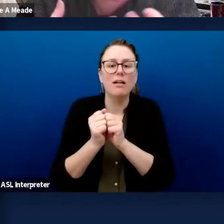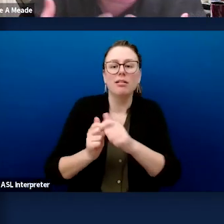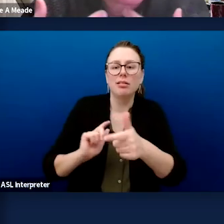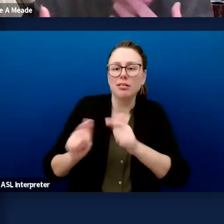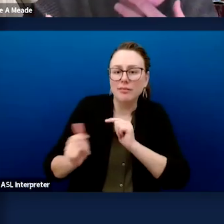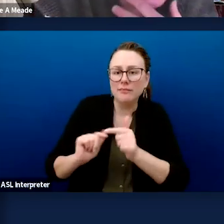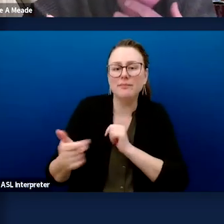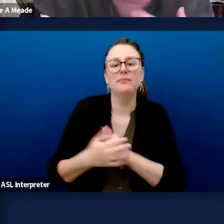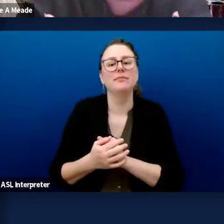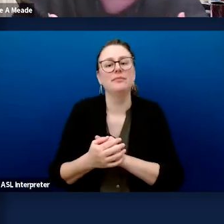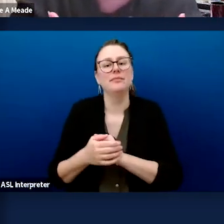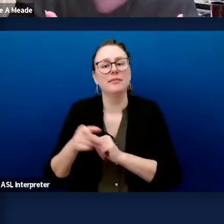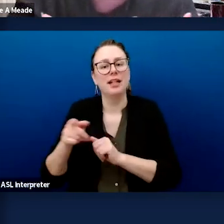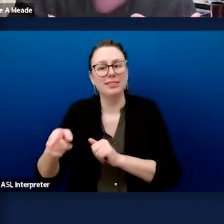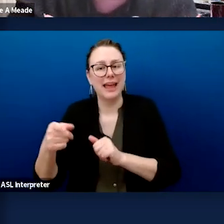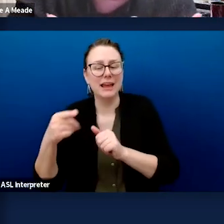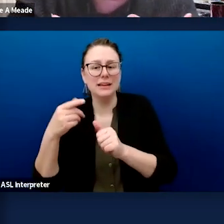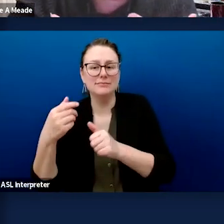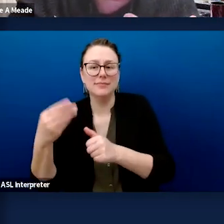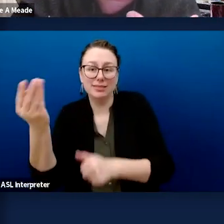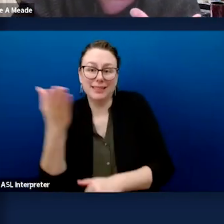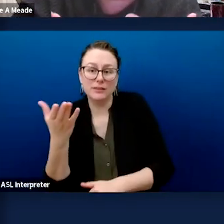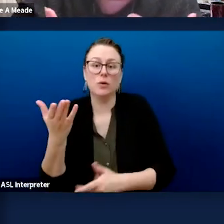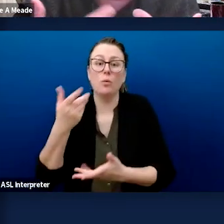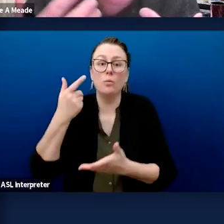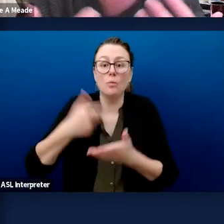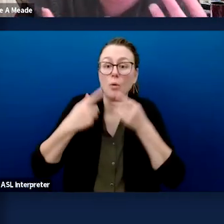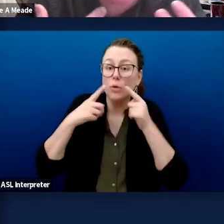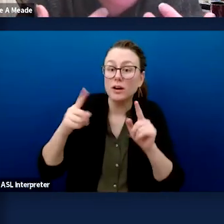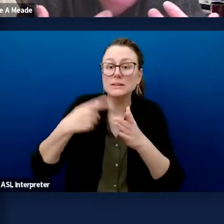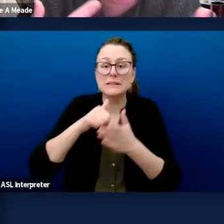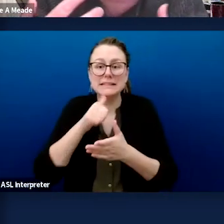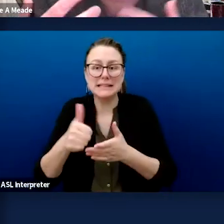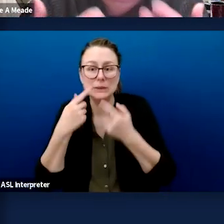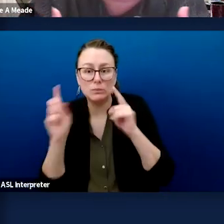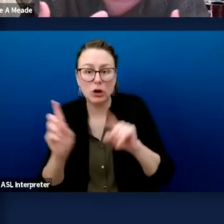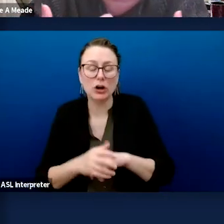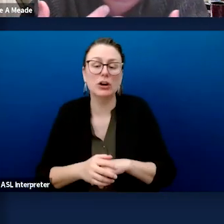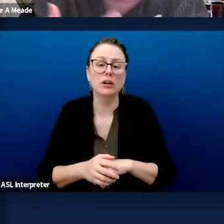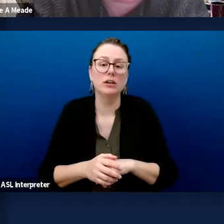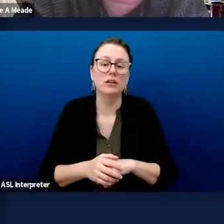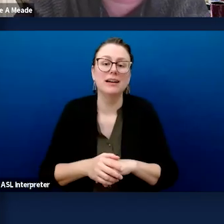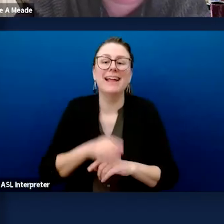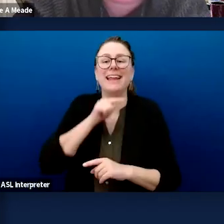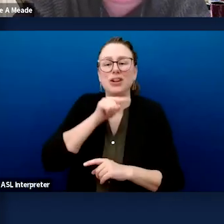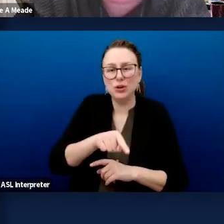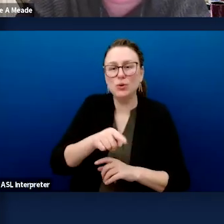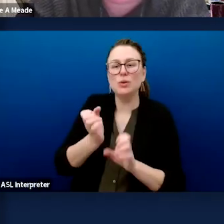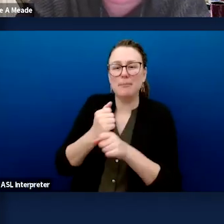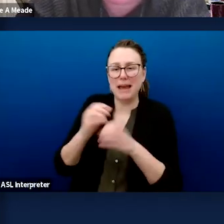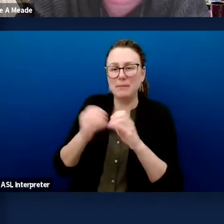are able to provide data on what works and what doesn't, and you're able to make those personalized and